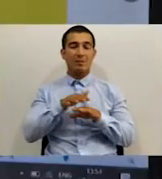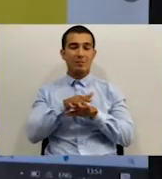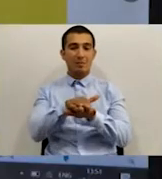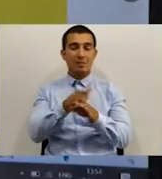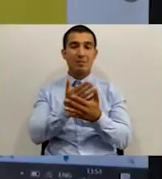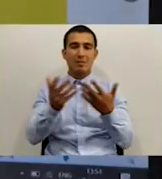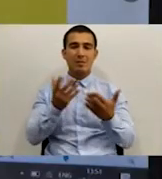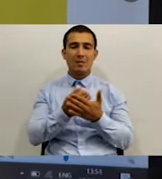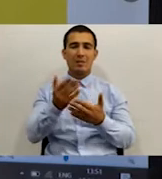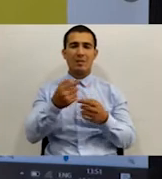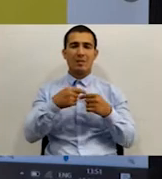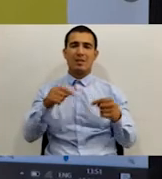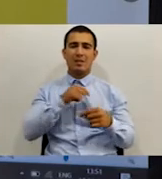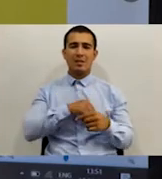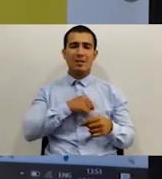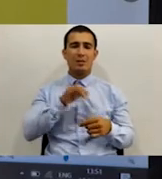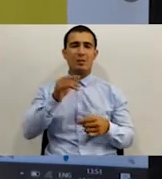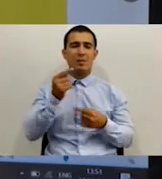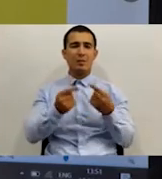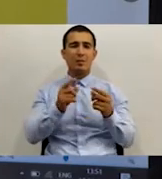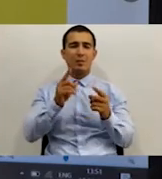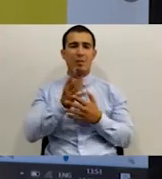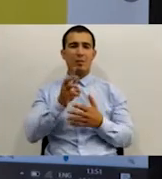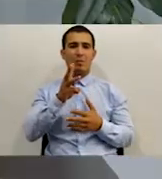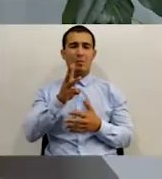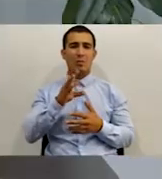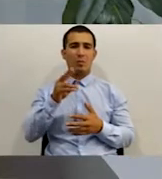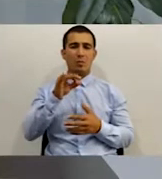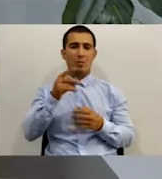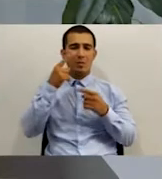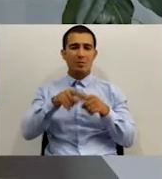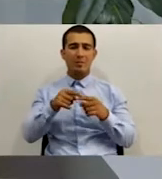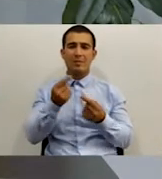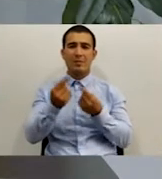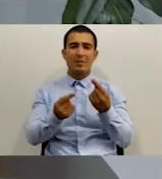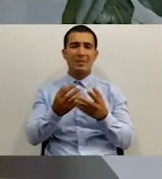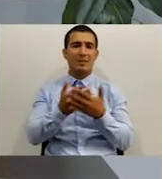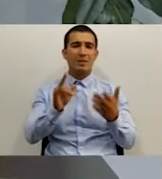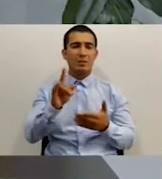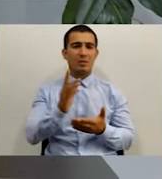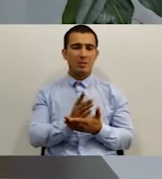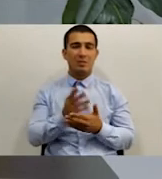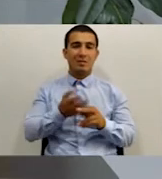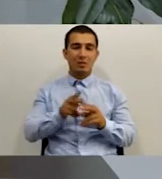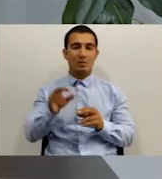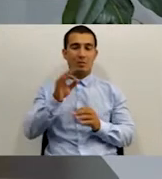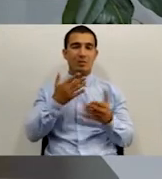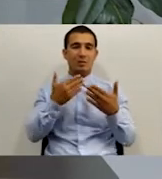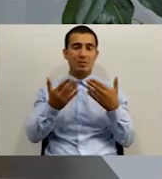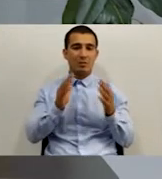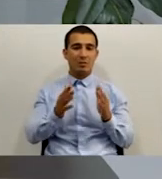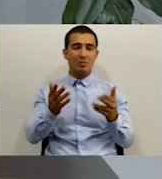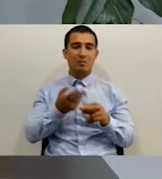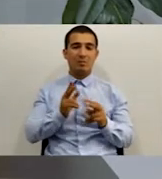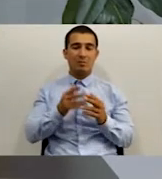uning ichidagi turli xil modullar, funksiyalar bilan tanishamiz. Demak, ketdik. Buning uchun biz har